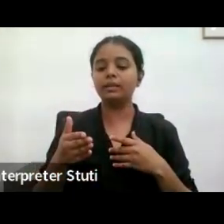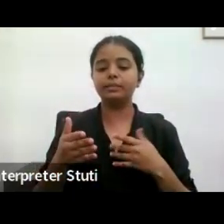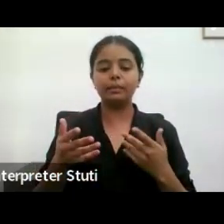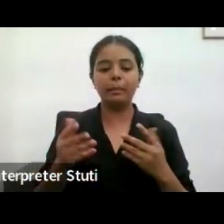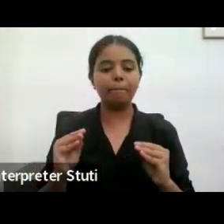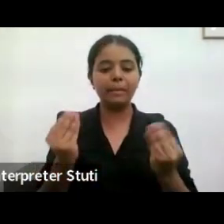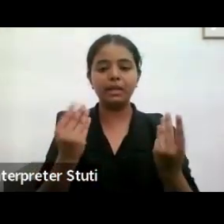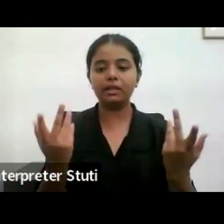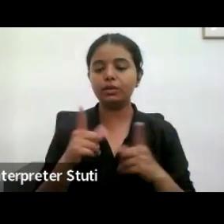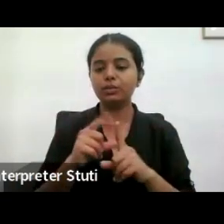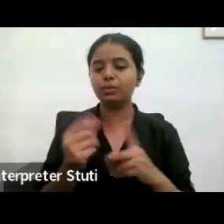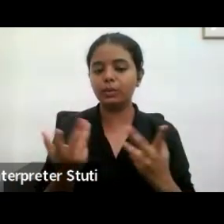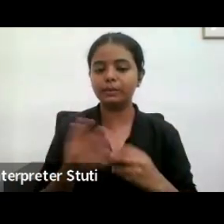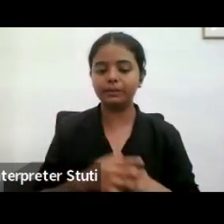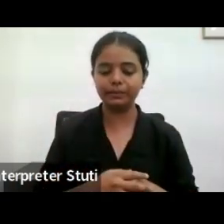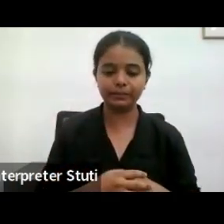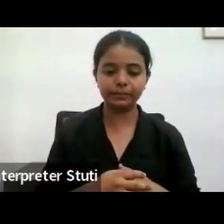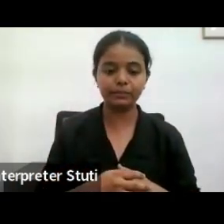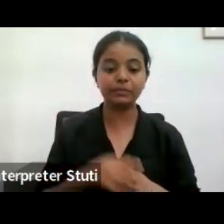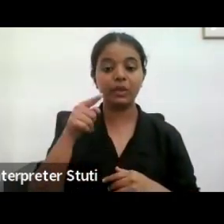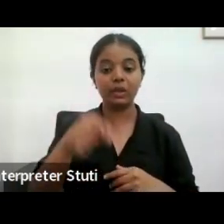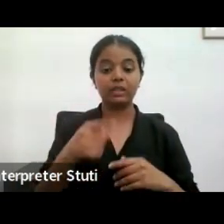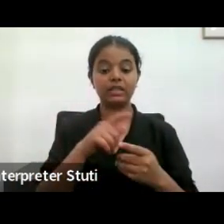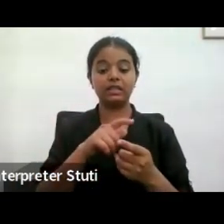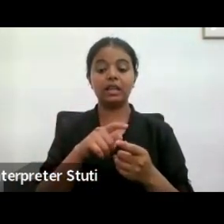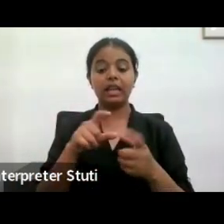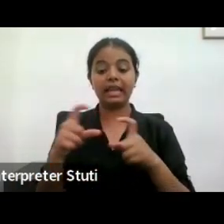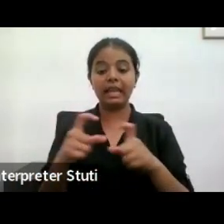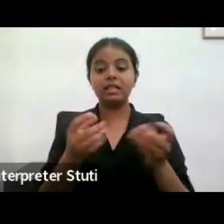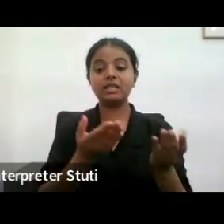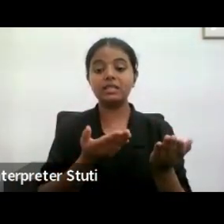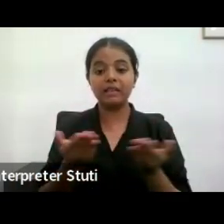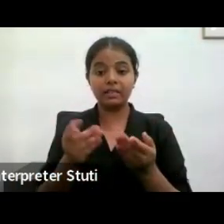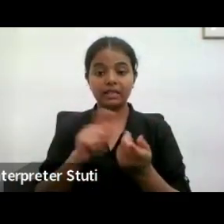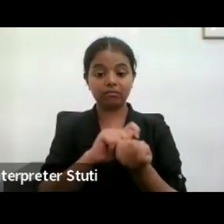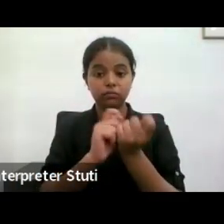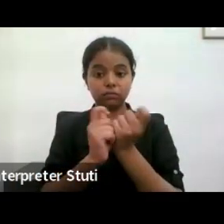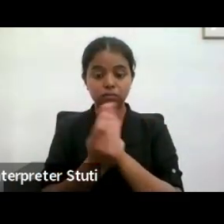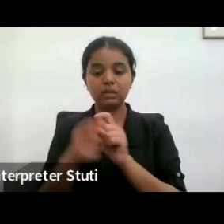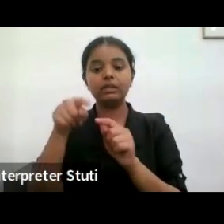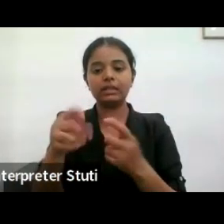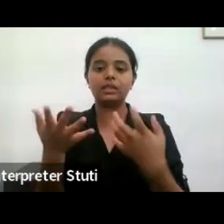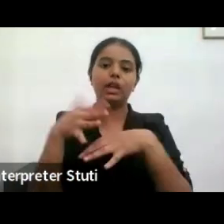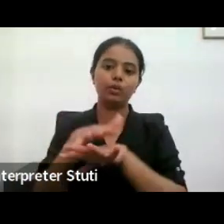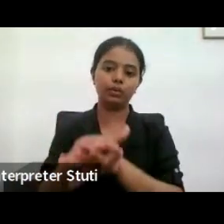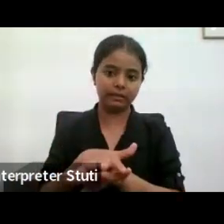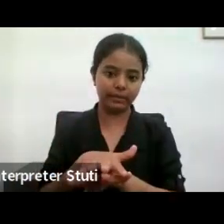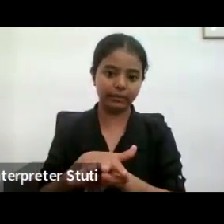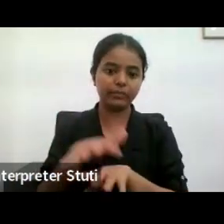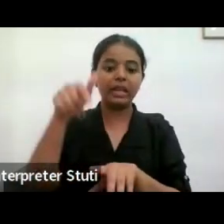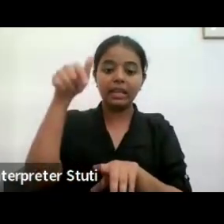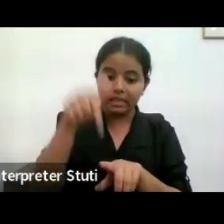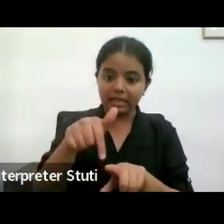make sure that that transition of care services is inclusive. And that really begins with